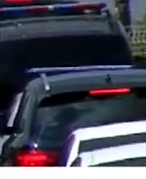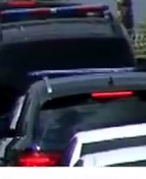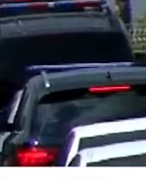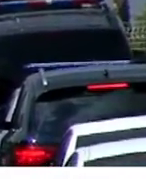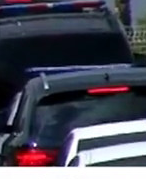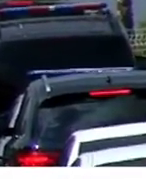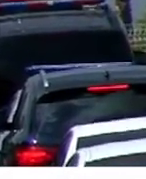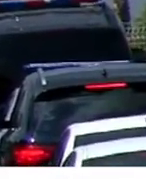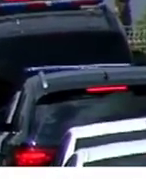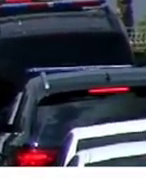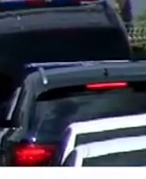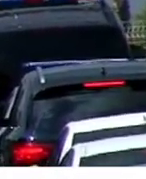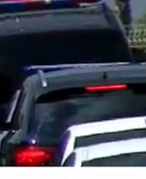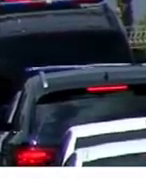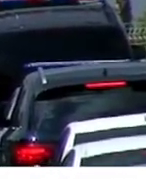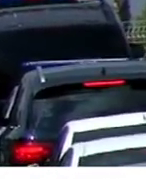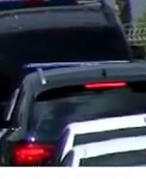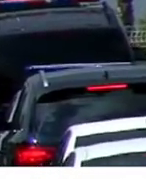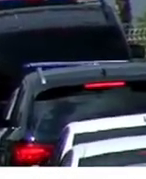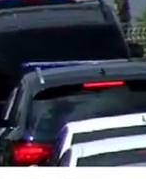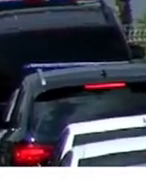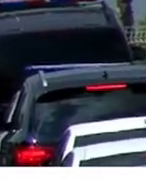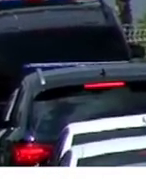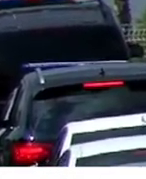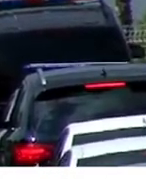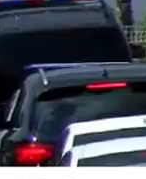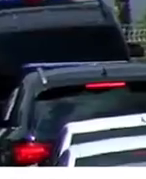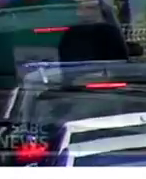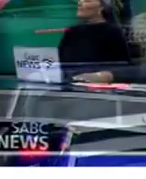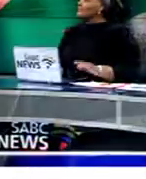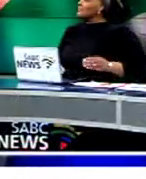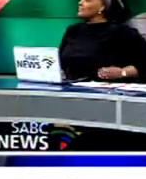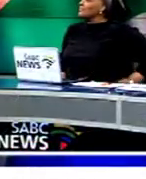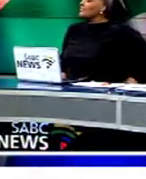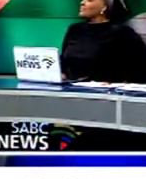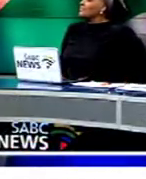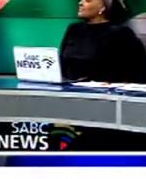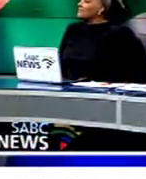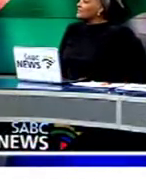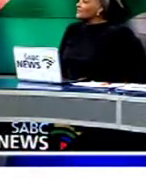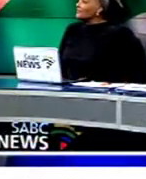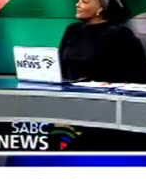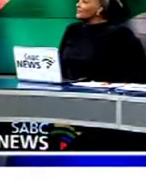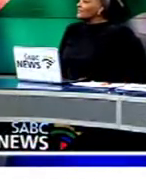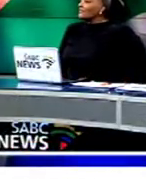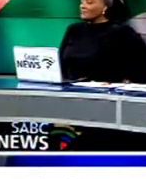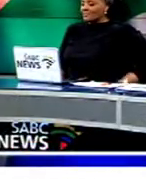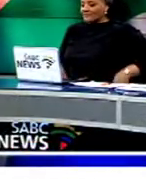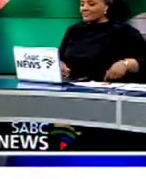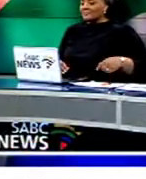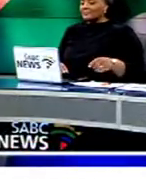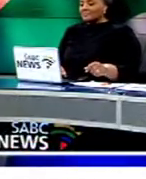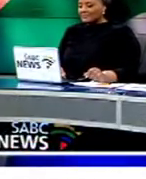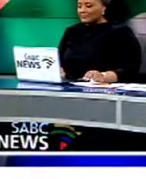All right, we're currently seeing that procession, that cortege that is making its way to the Pretoria East Cemetery there to